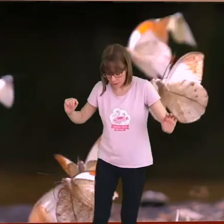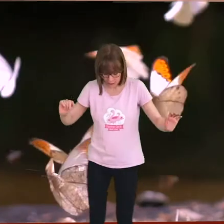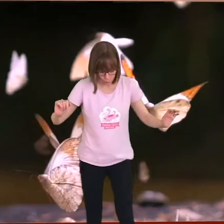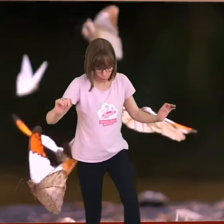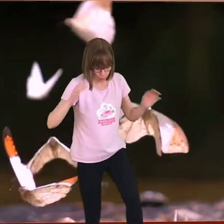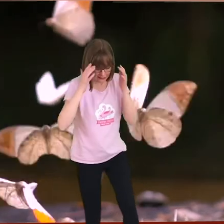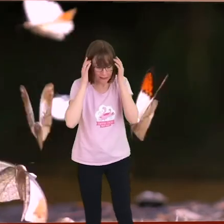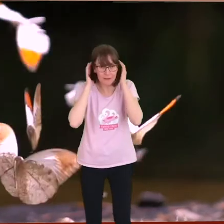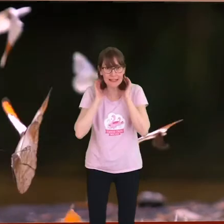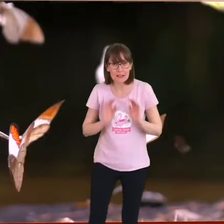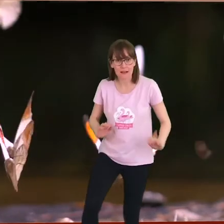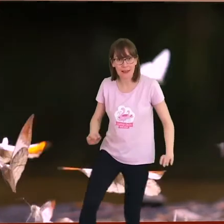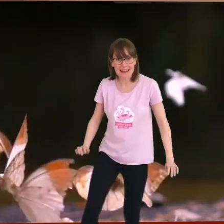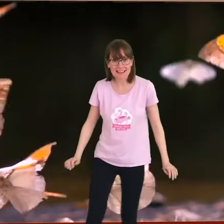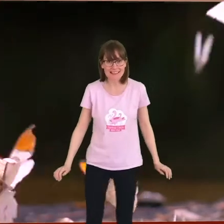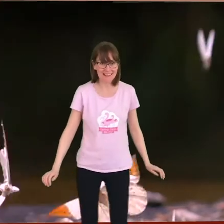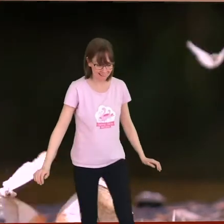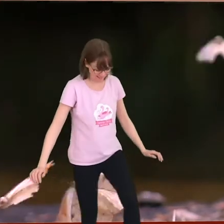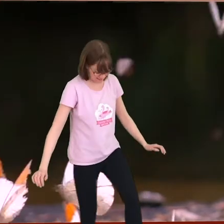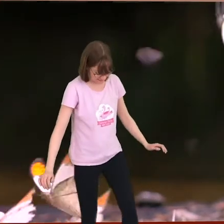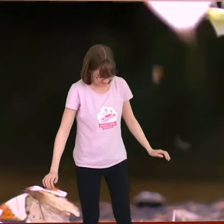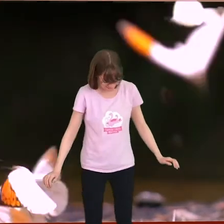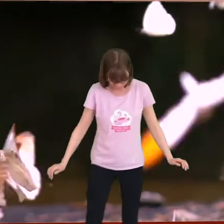by using your pointed feet, like this.